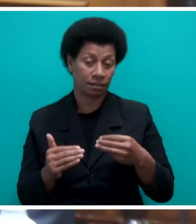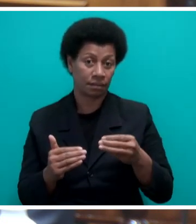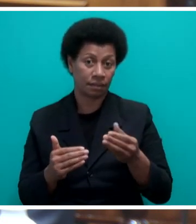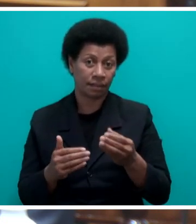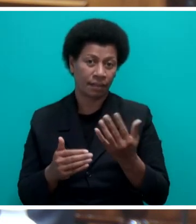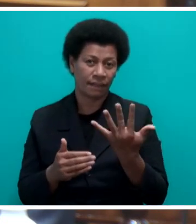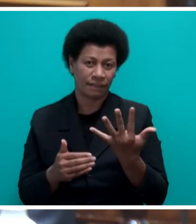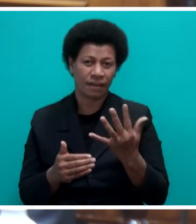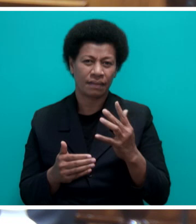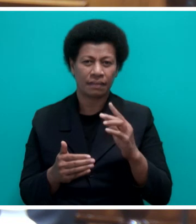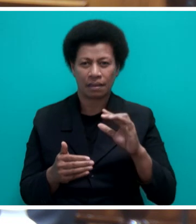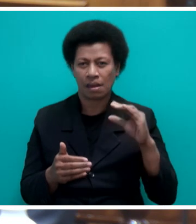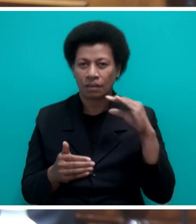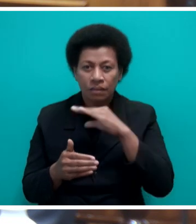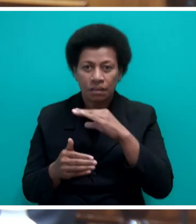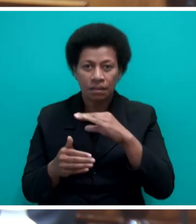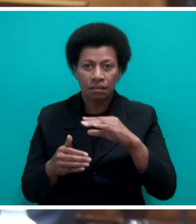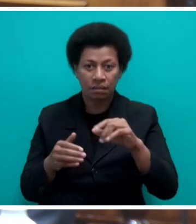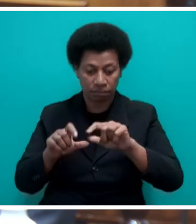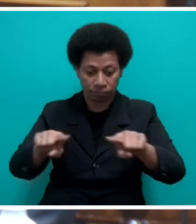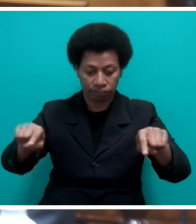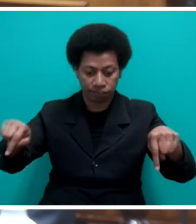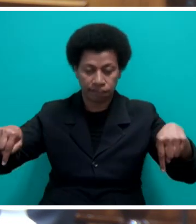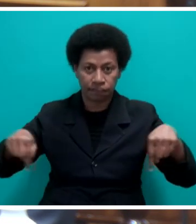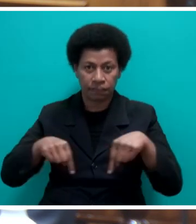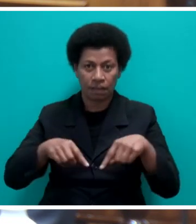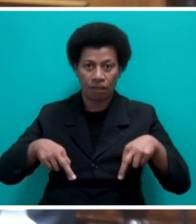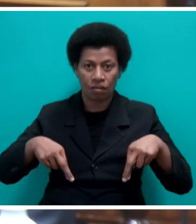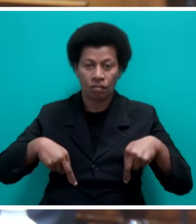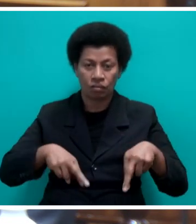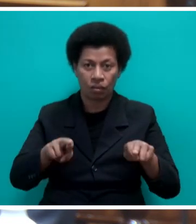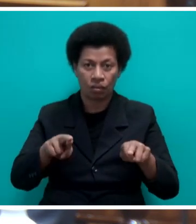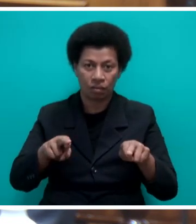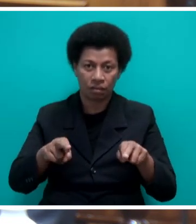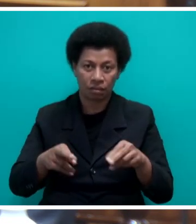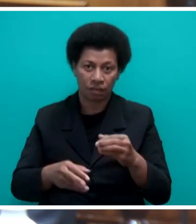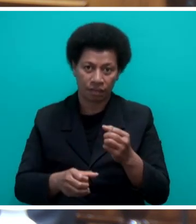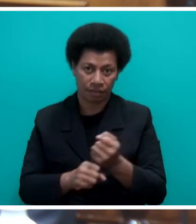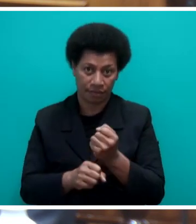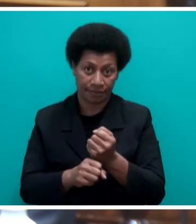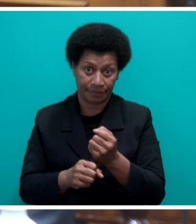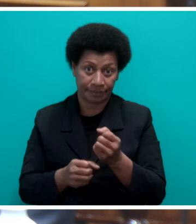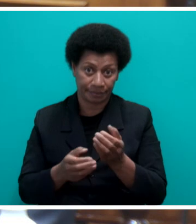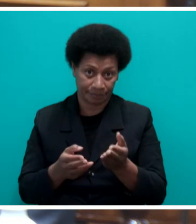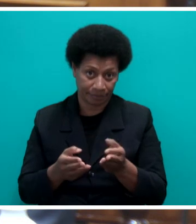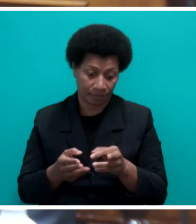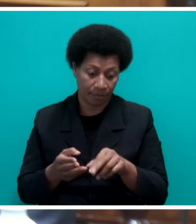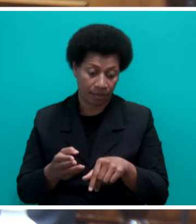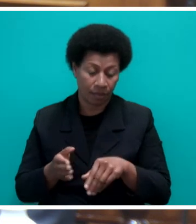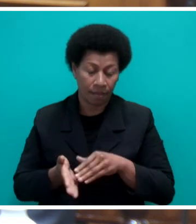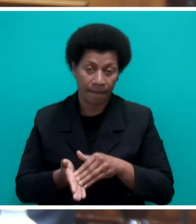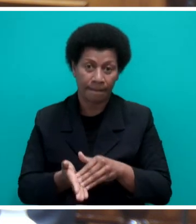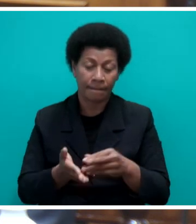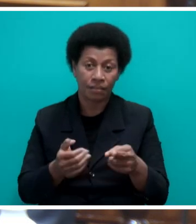$500 per kilometer of the road each year, and which often is insufficient for the comprehensive maintenance